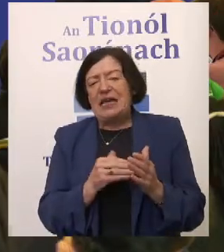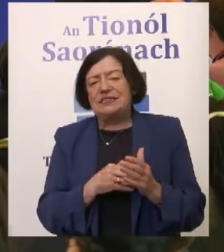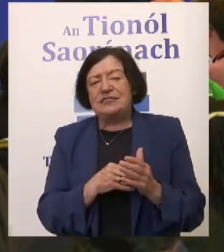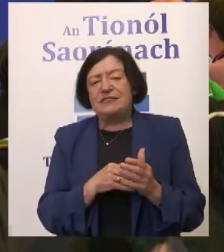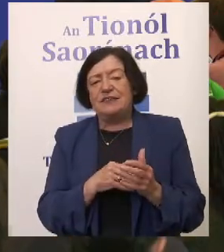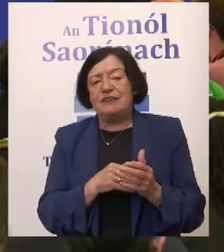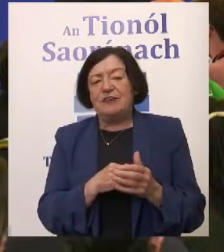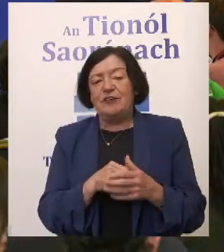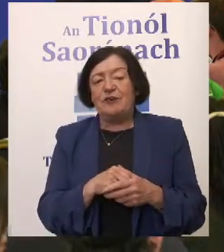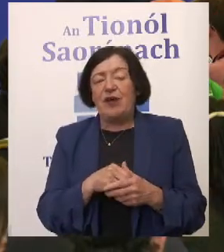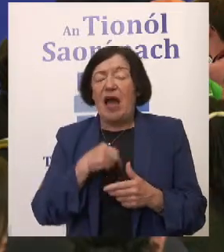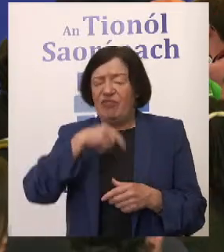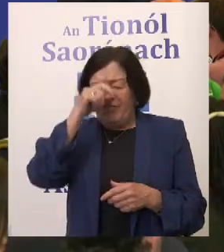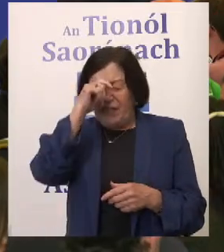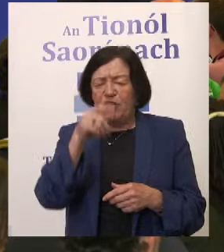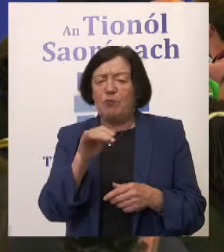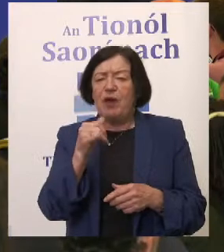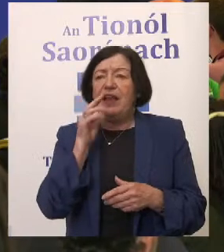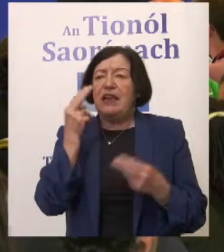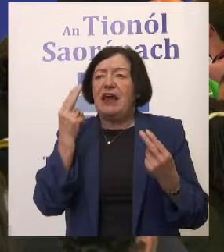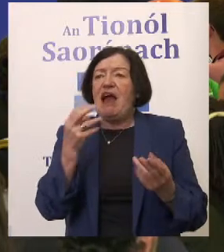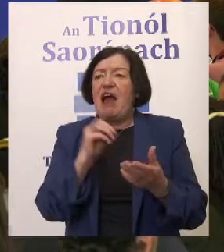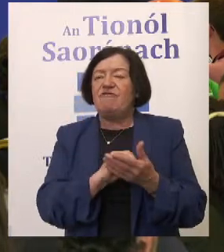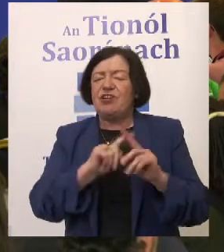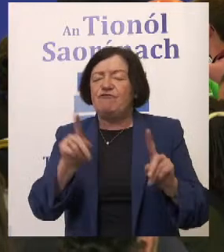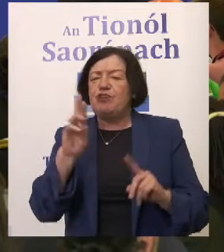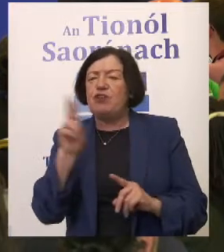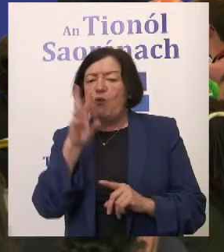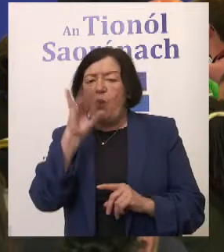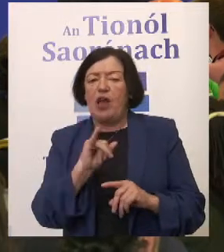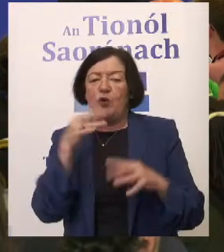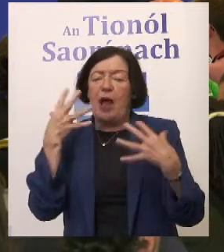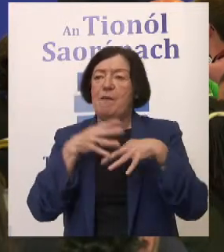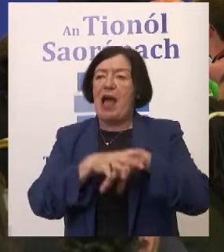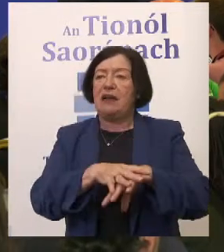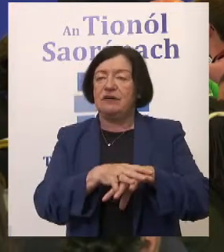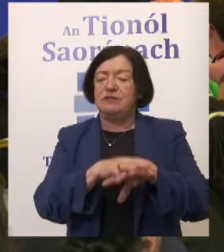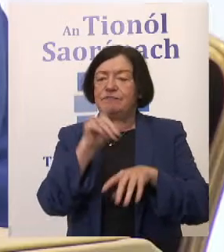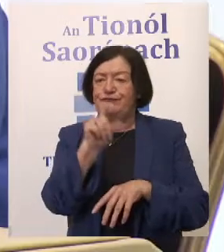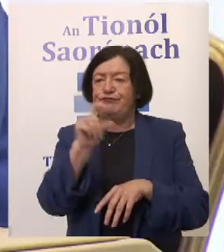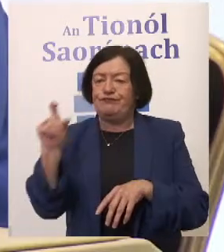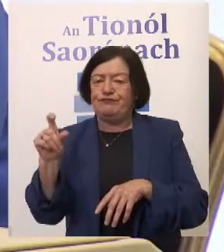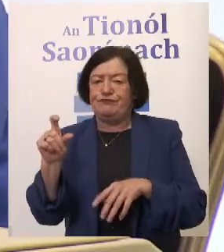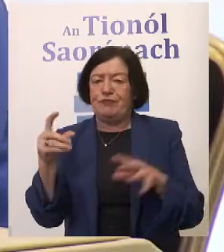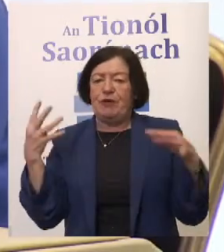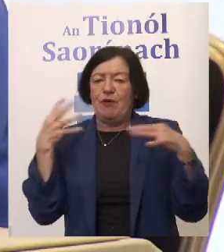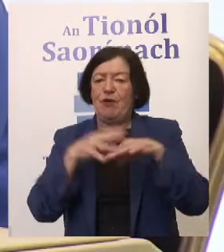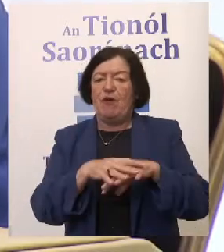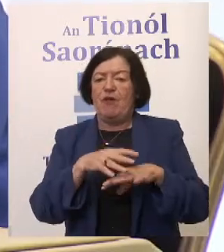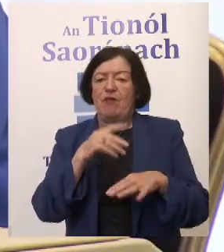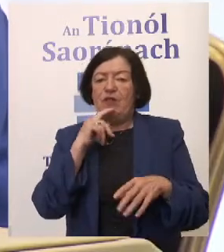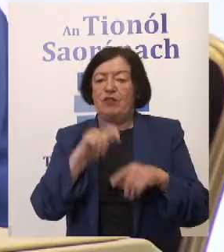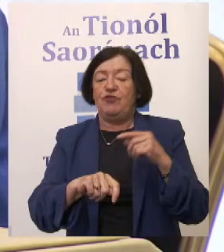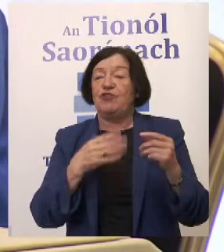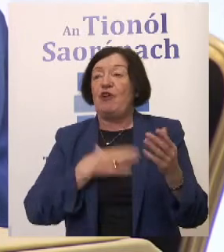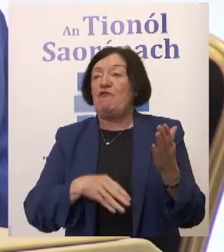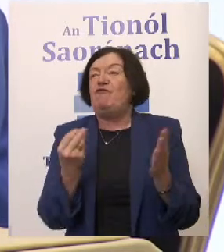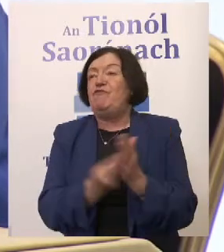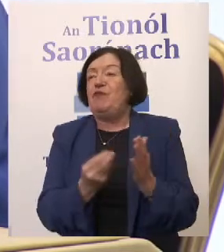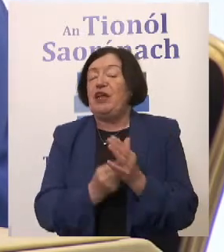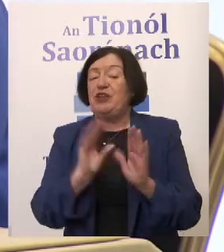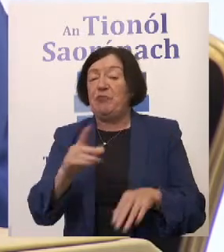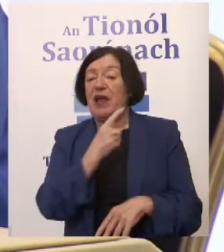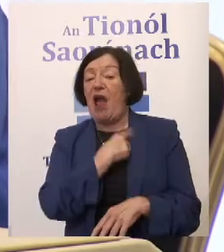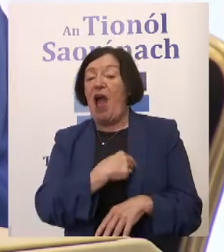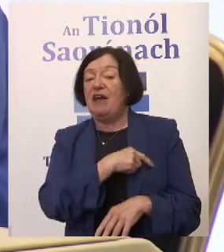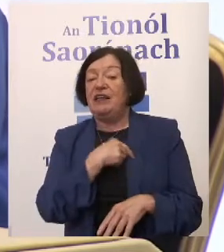So, I think you'd probably want to have reasons for why you would amalgamate local authorities beyond pure finance, to be honest, because